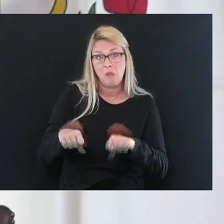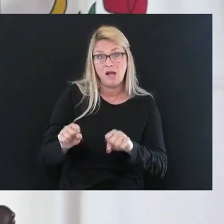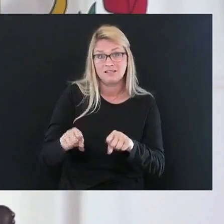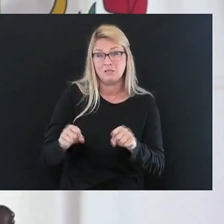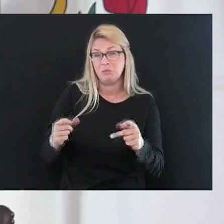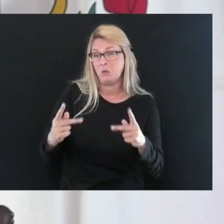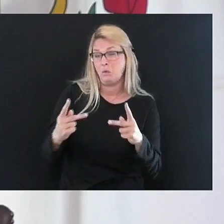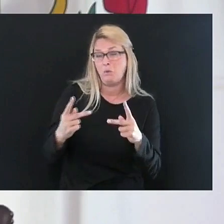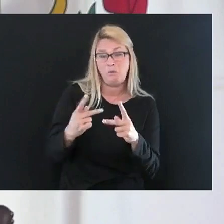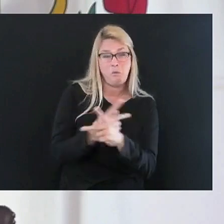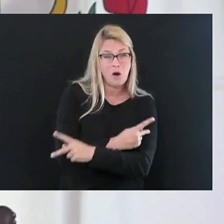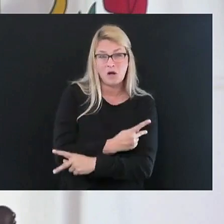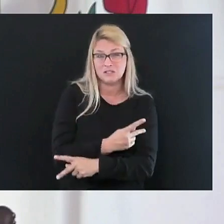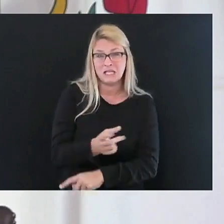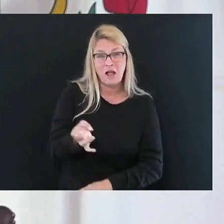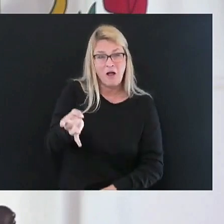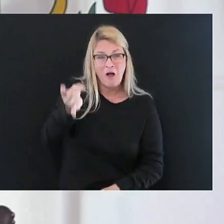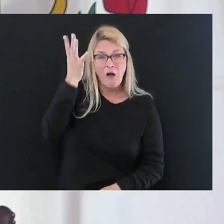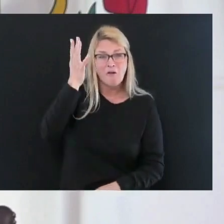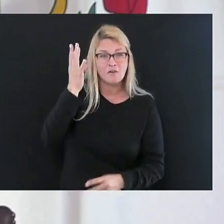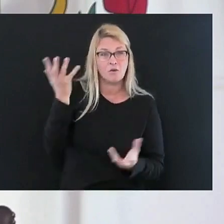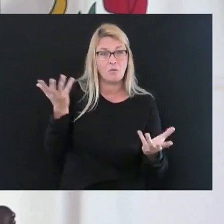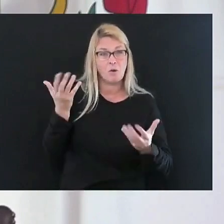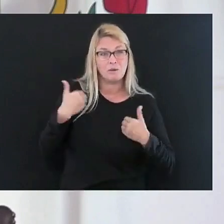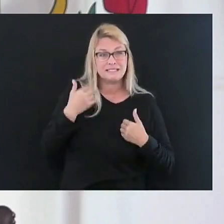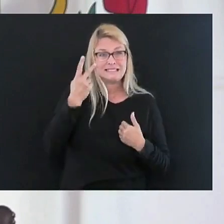significantly worse than where we are today.